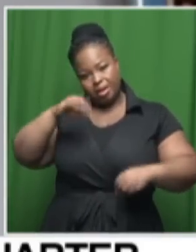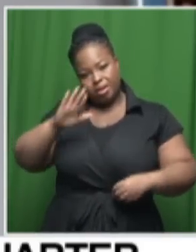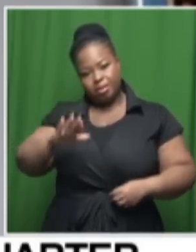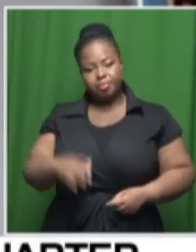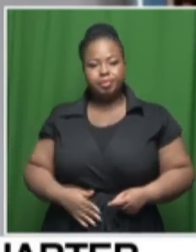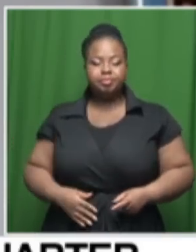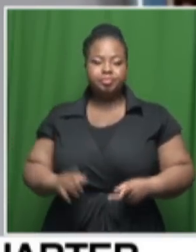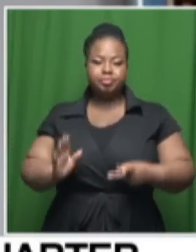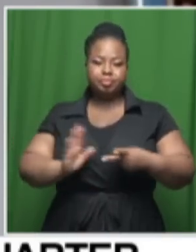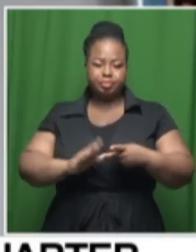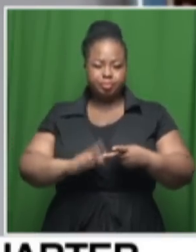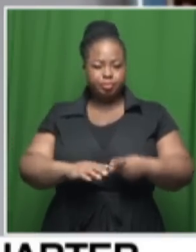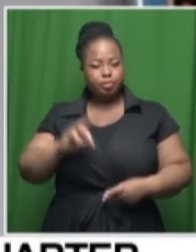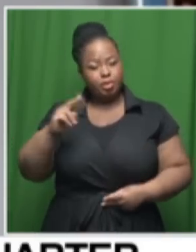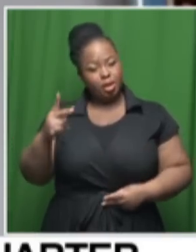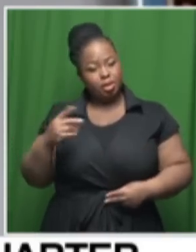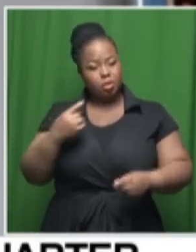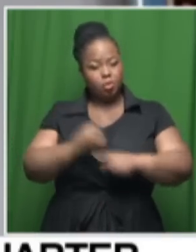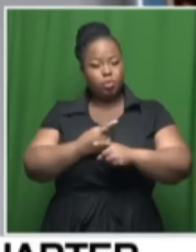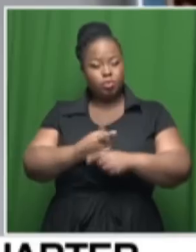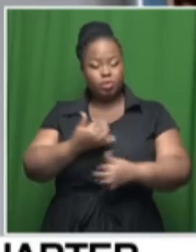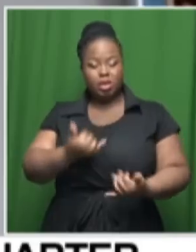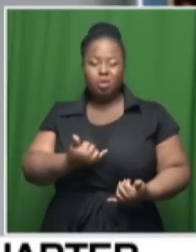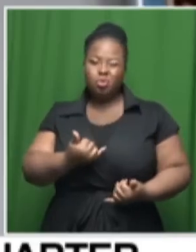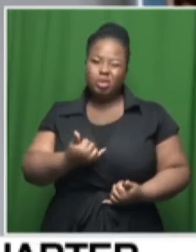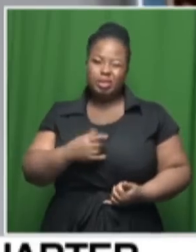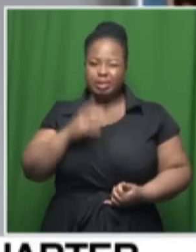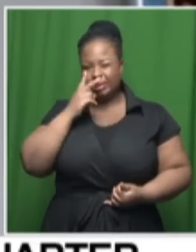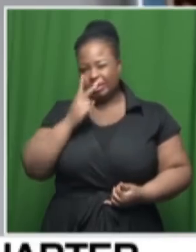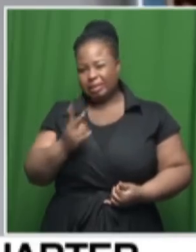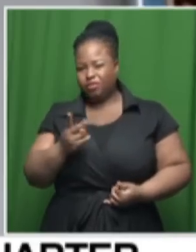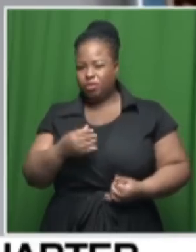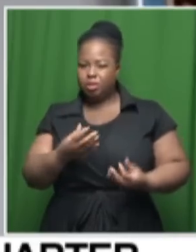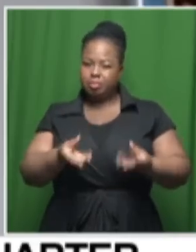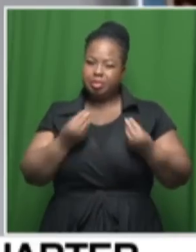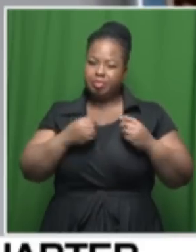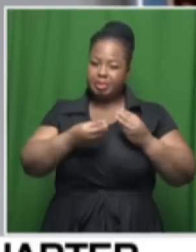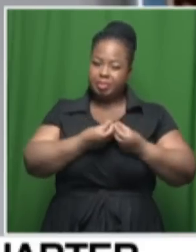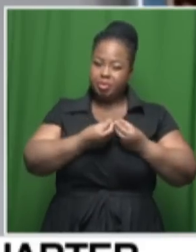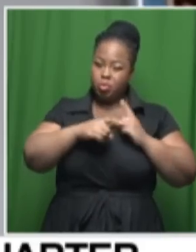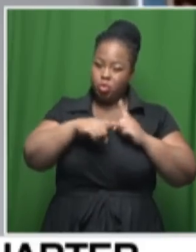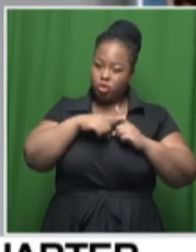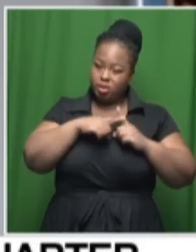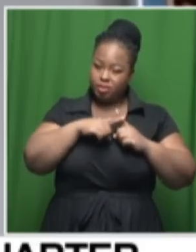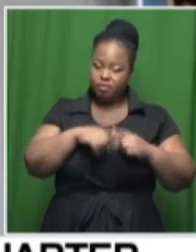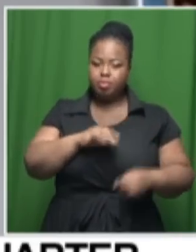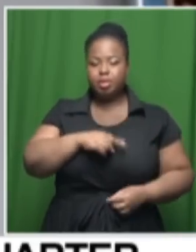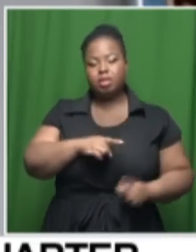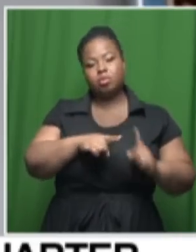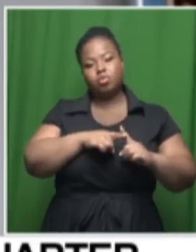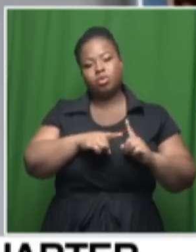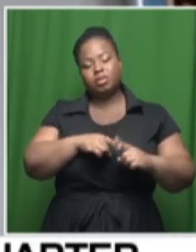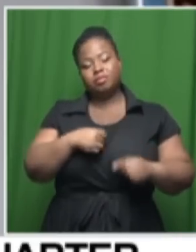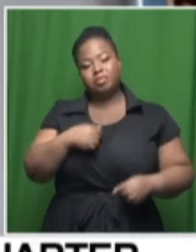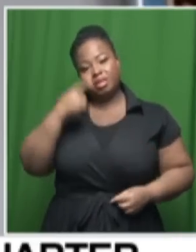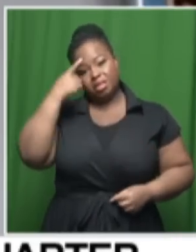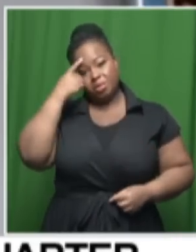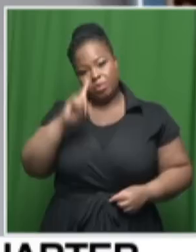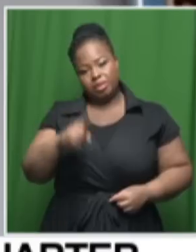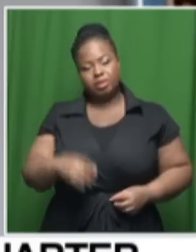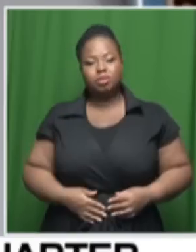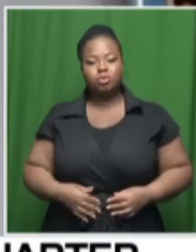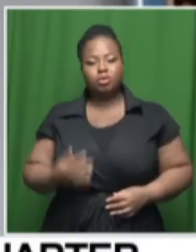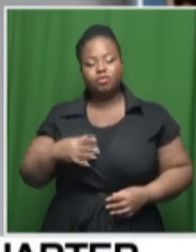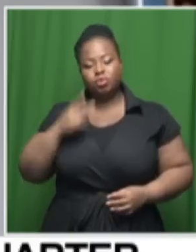There's a bit of a silver lining. Well, let's try to see if we can find something positive in here. And the positives, I think, is that if you look at